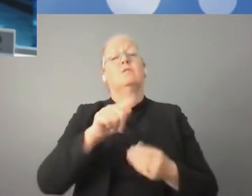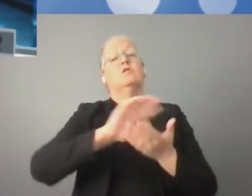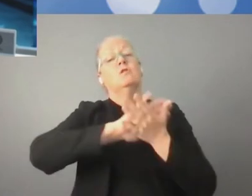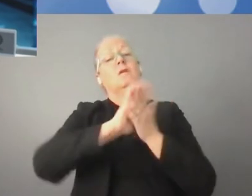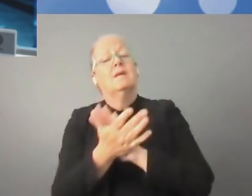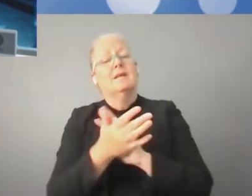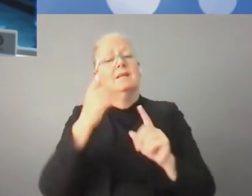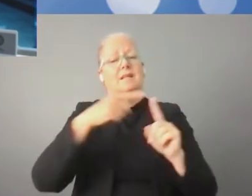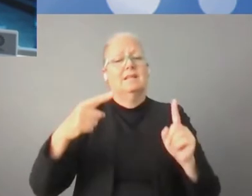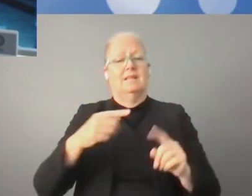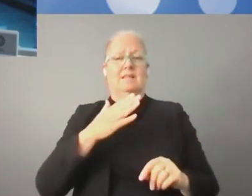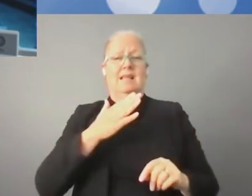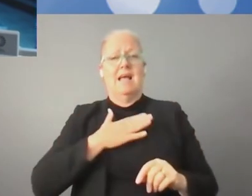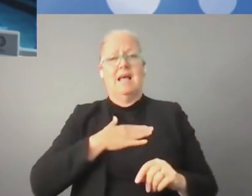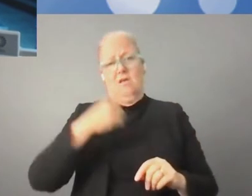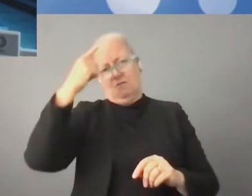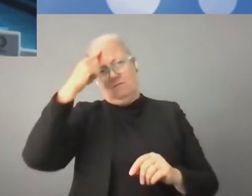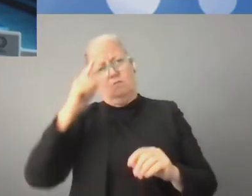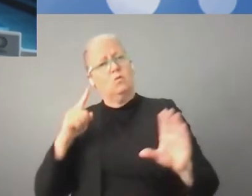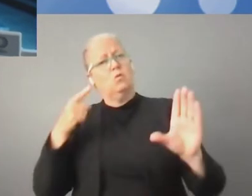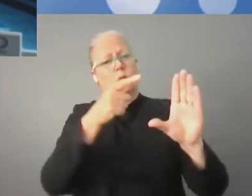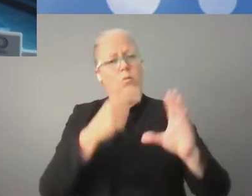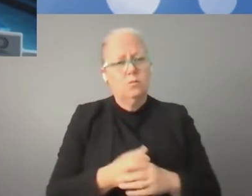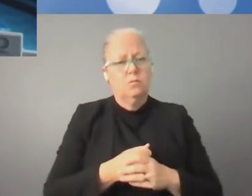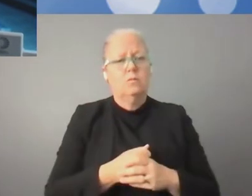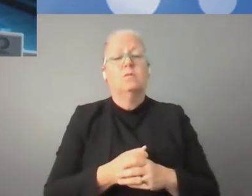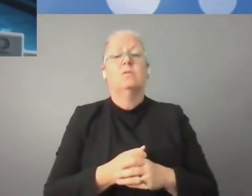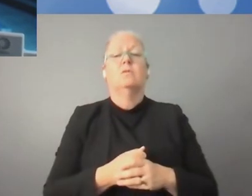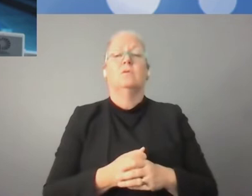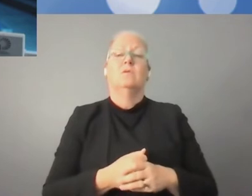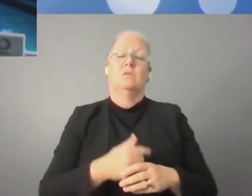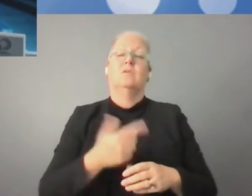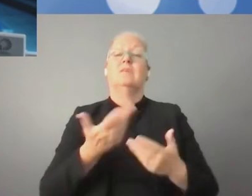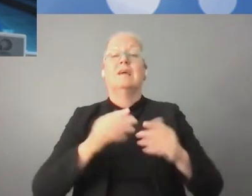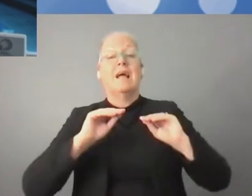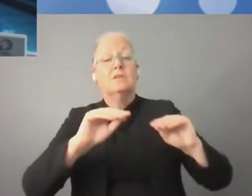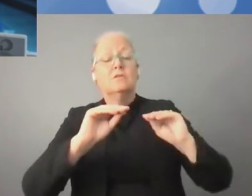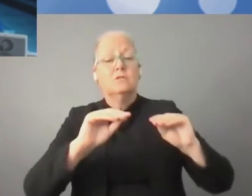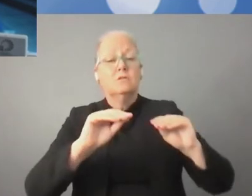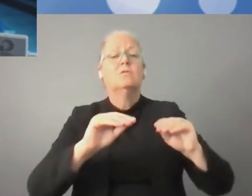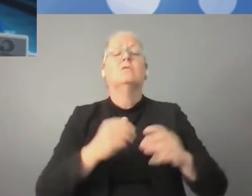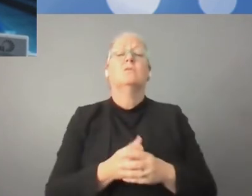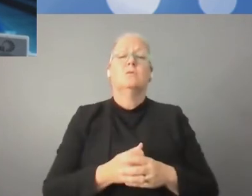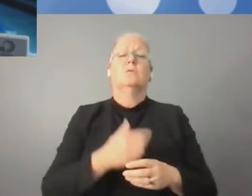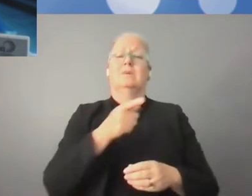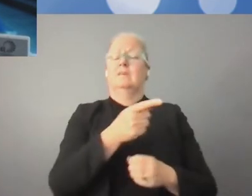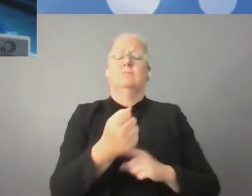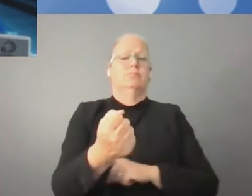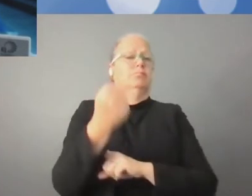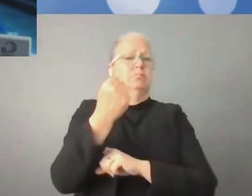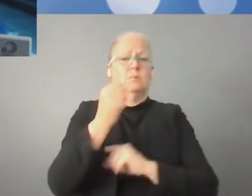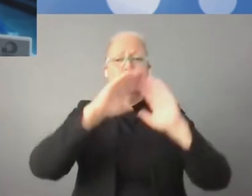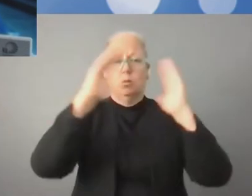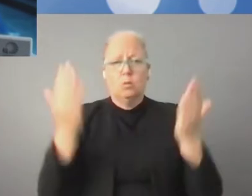development goal and position in stem education is among the strongest in the world our it